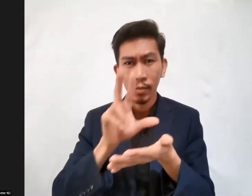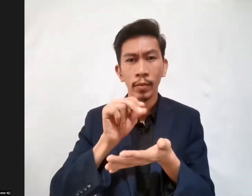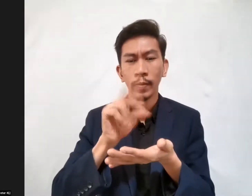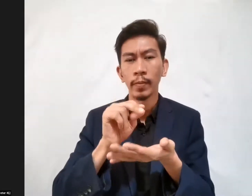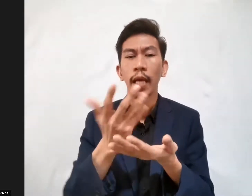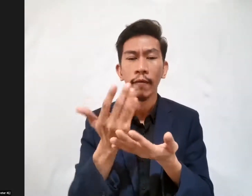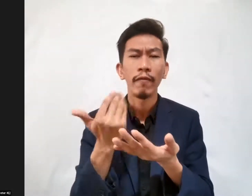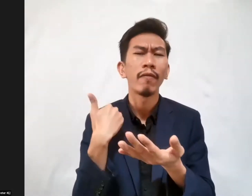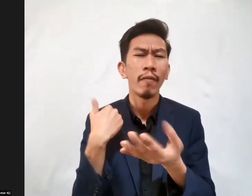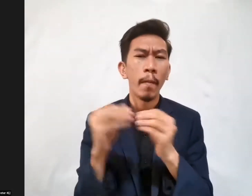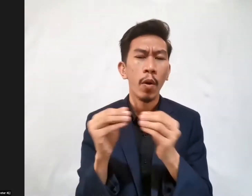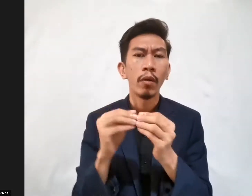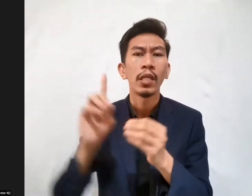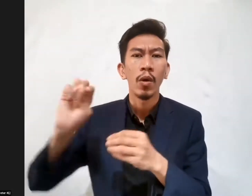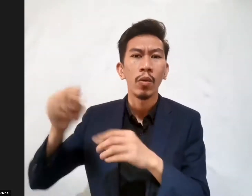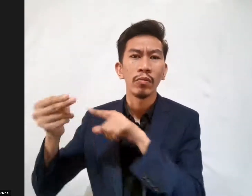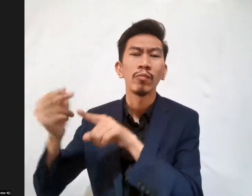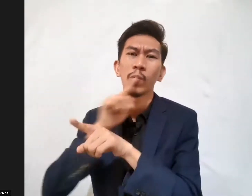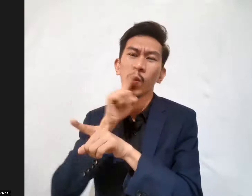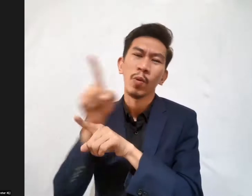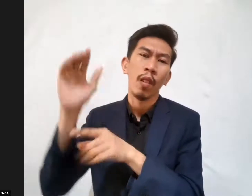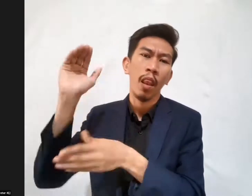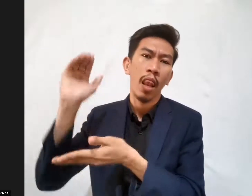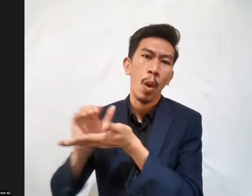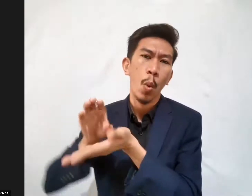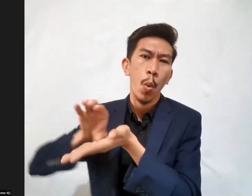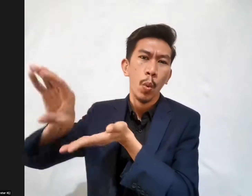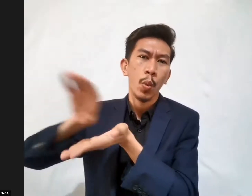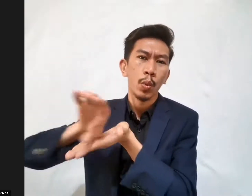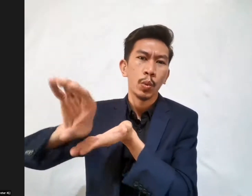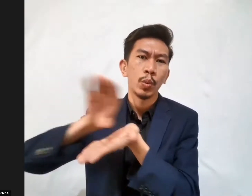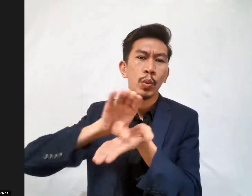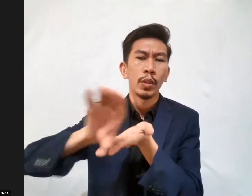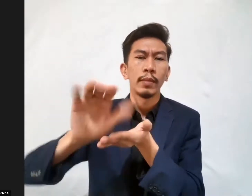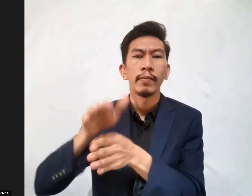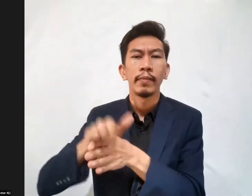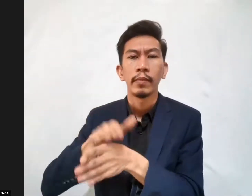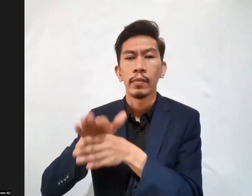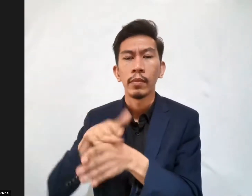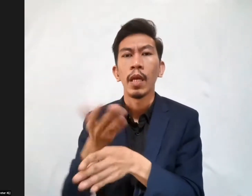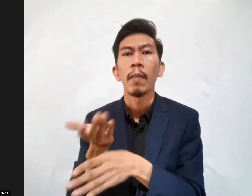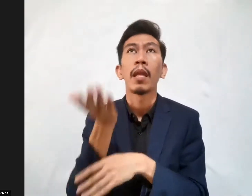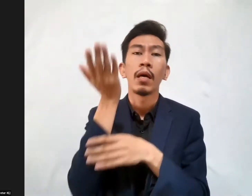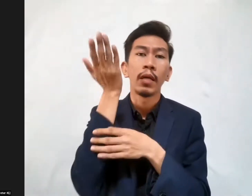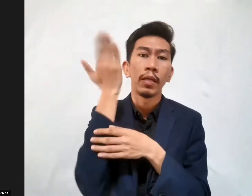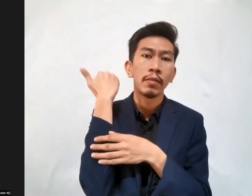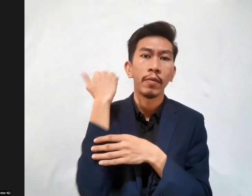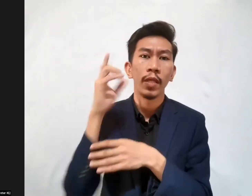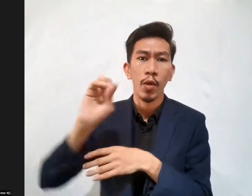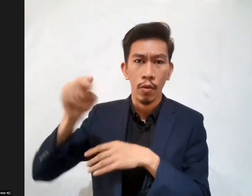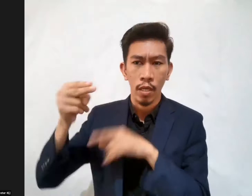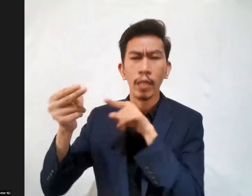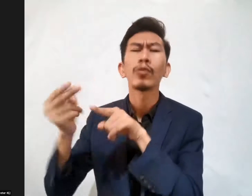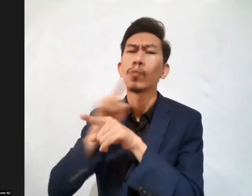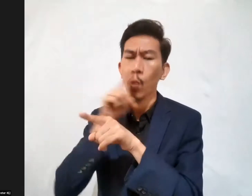has had a very low disbursement ratio. In the past, DOH, even though they had the